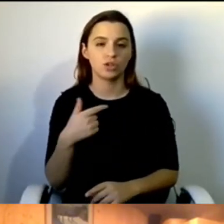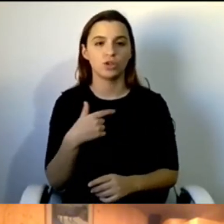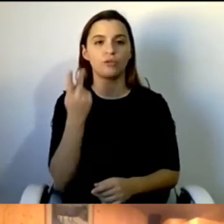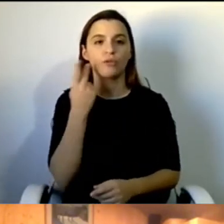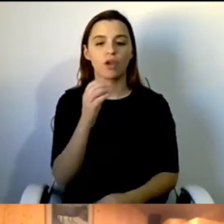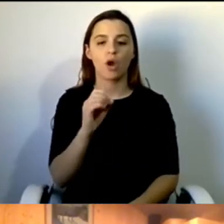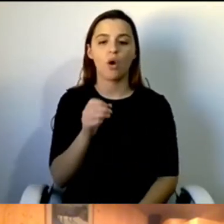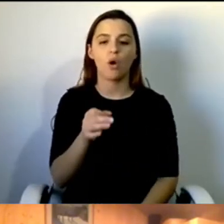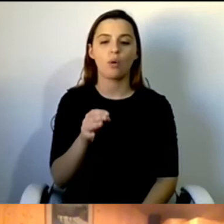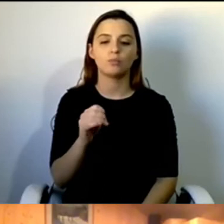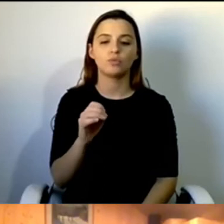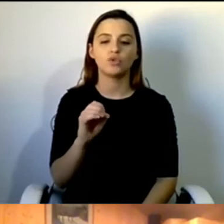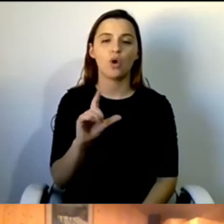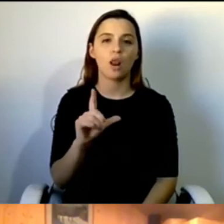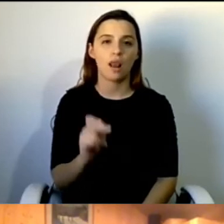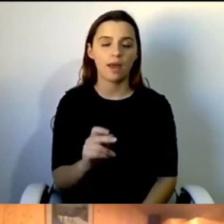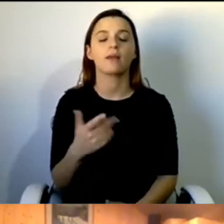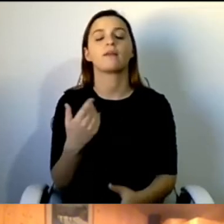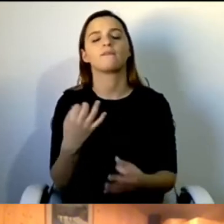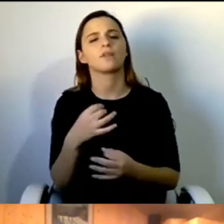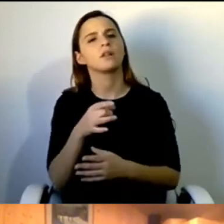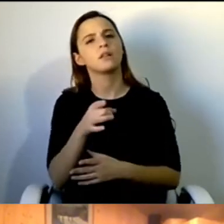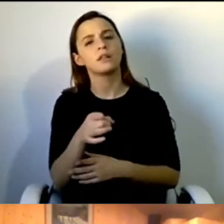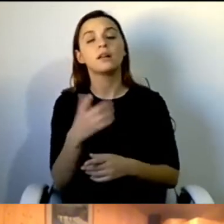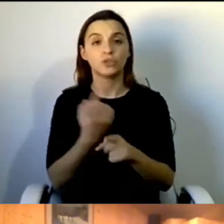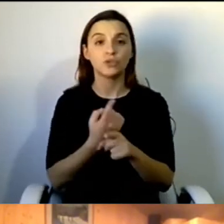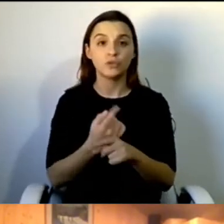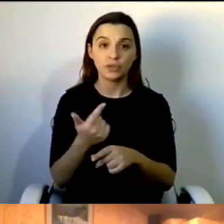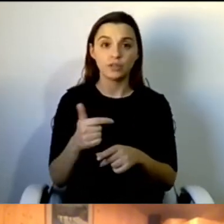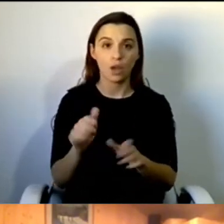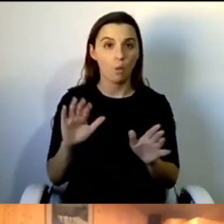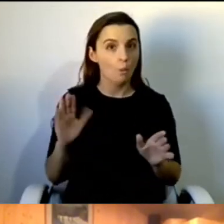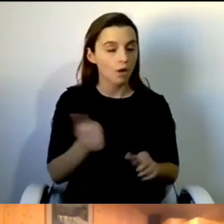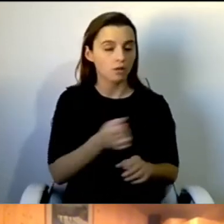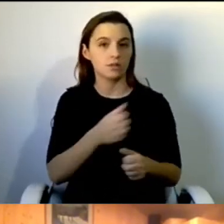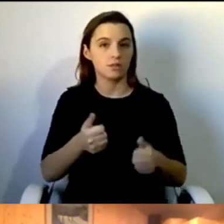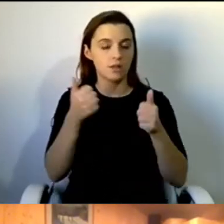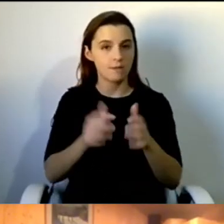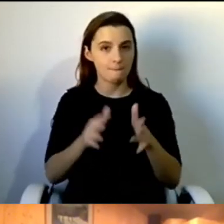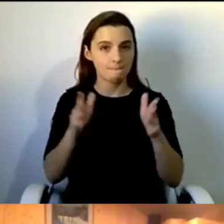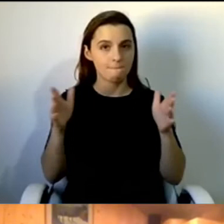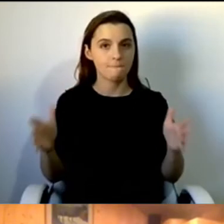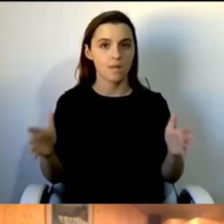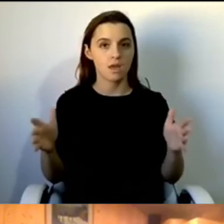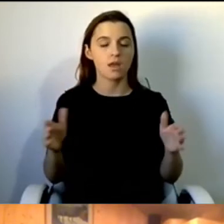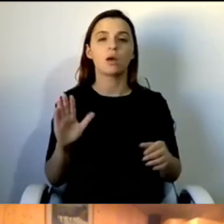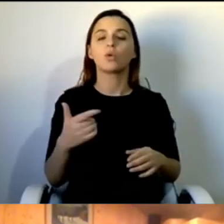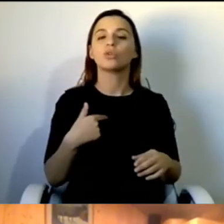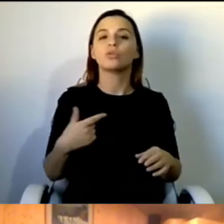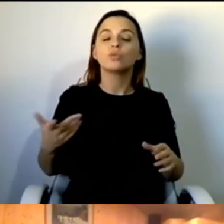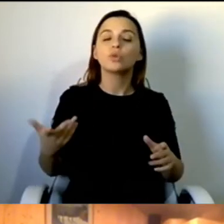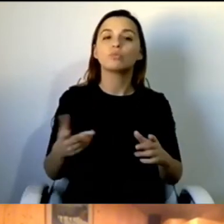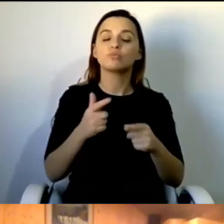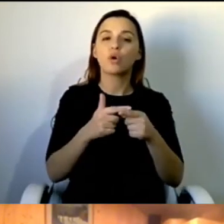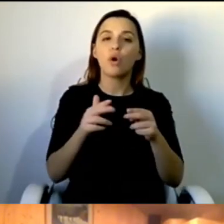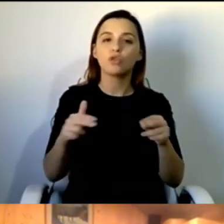services existed in the bigger cities. And so when I managed to get myself out from hospital, I lived in